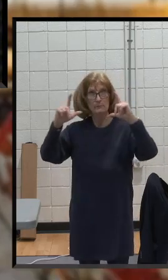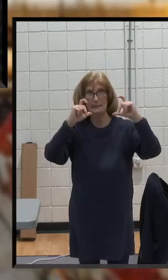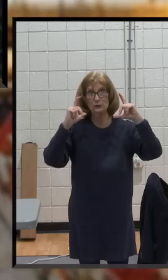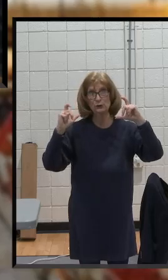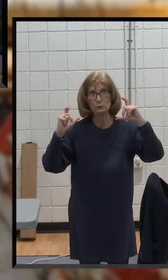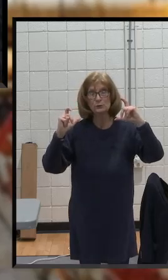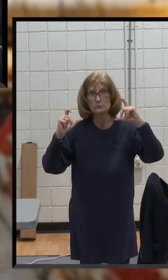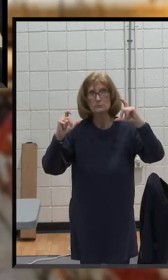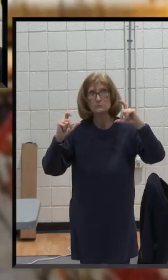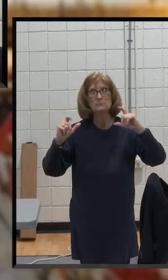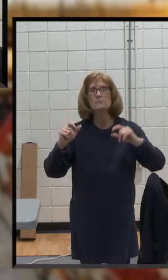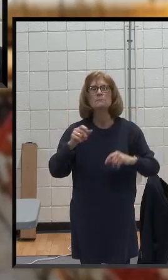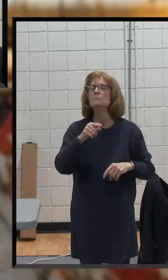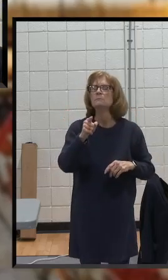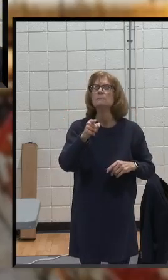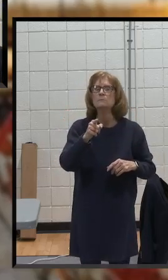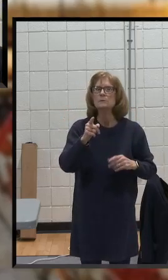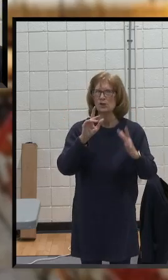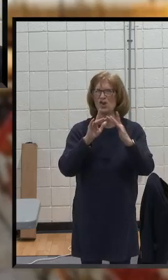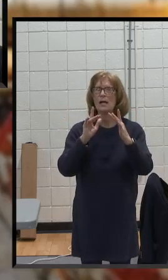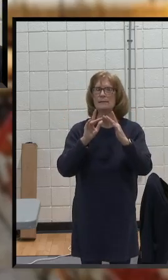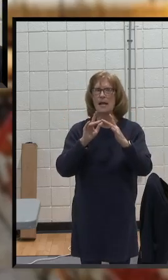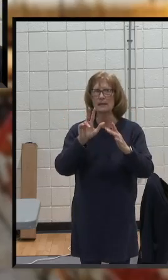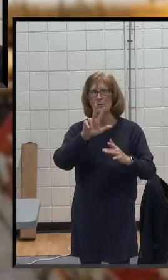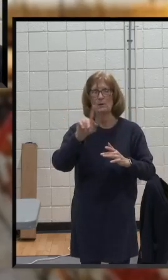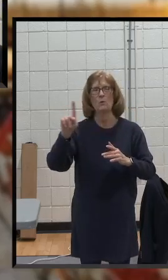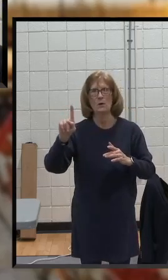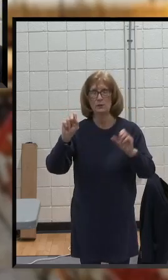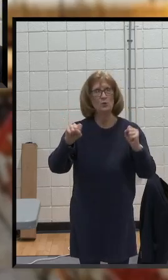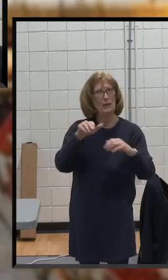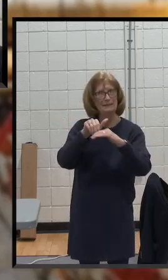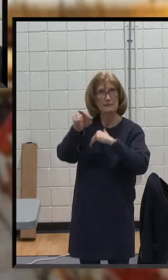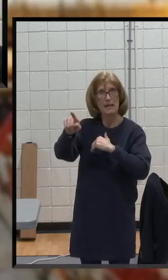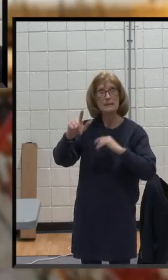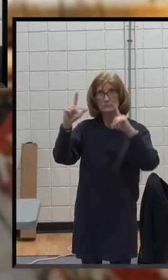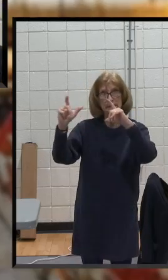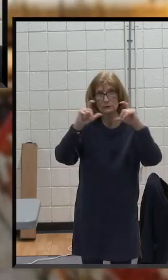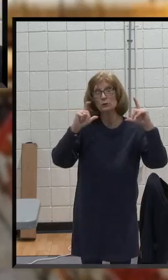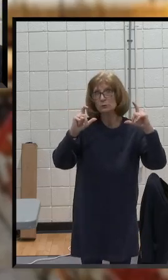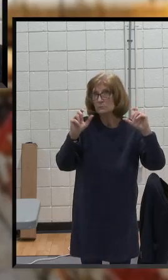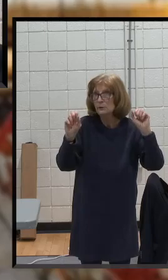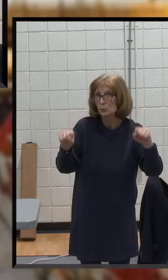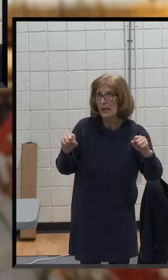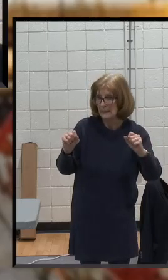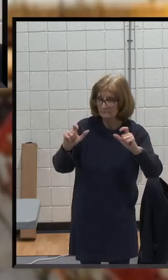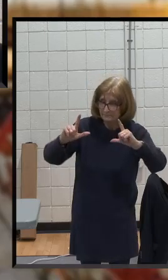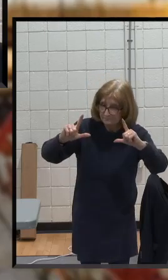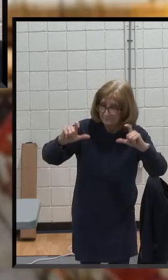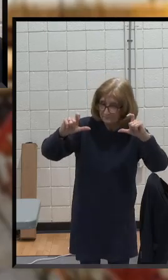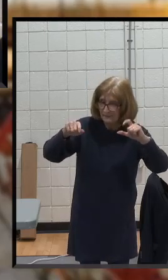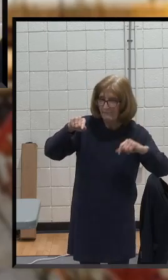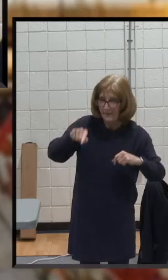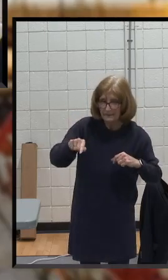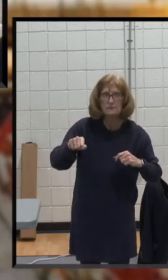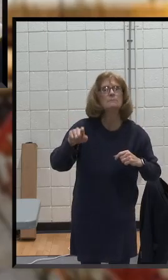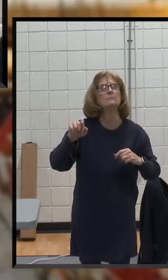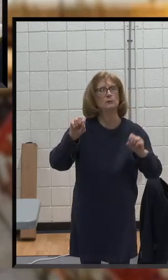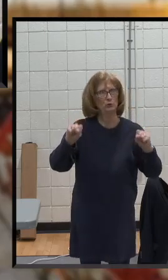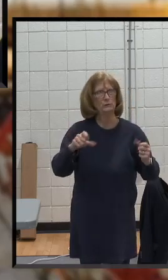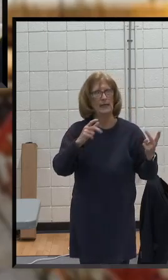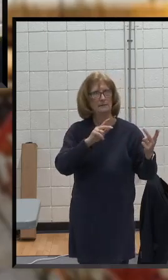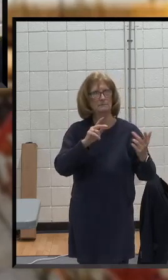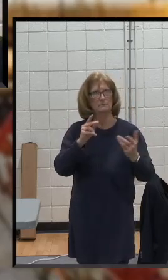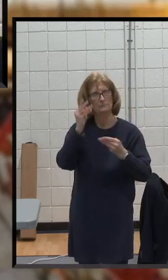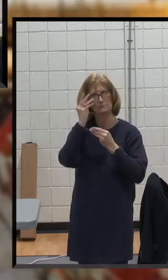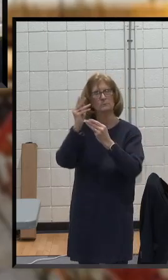Okay, and yeah, through the 311 system, you can submit pictures through the online form. If you're able to use that, you can submit